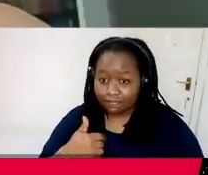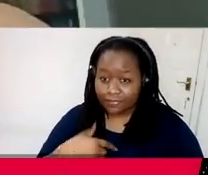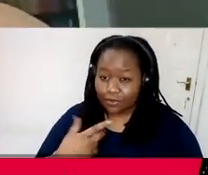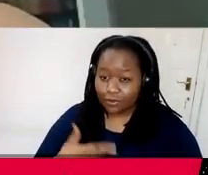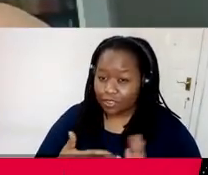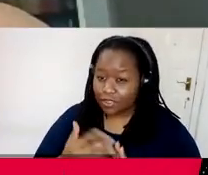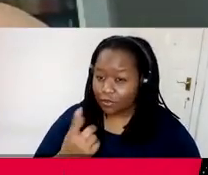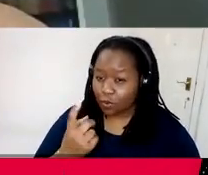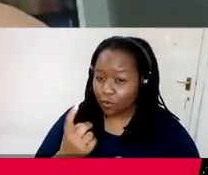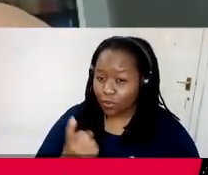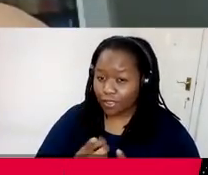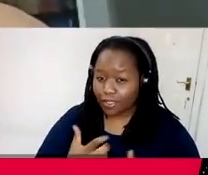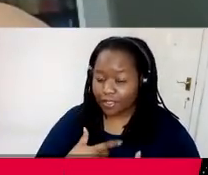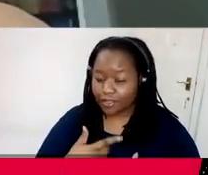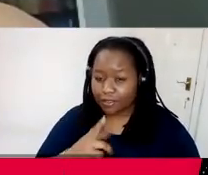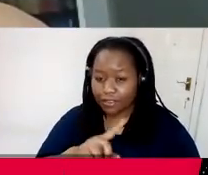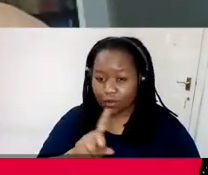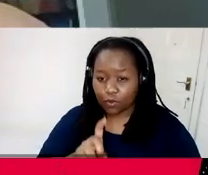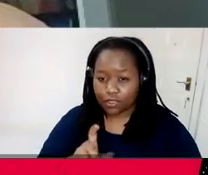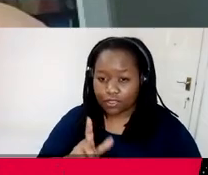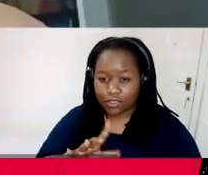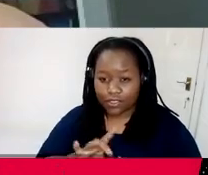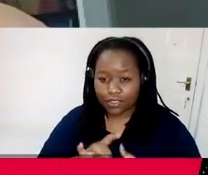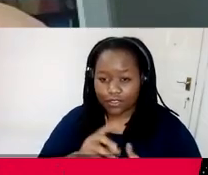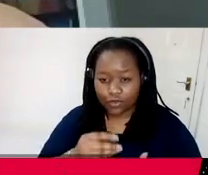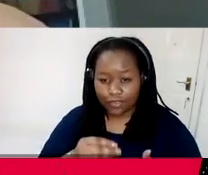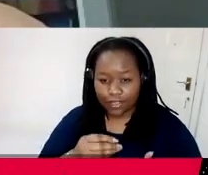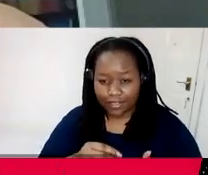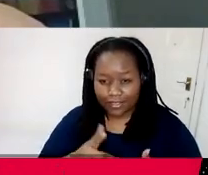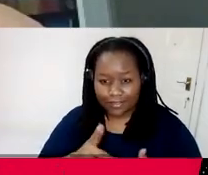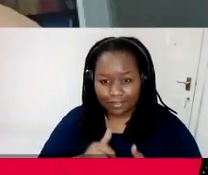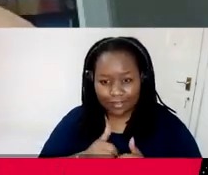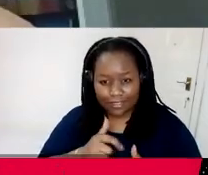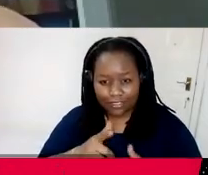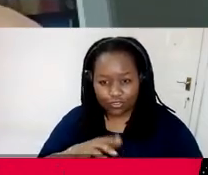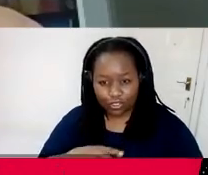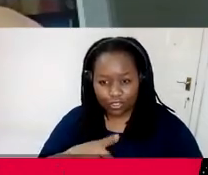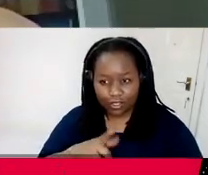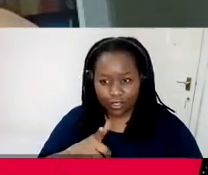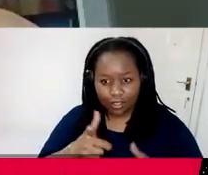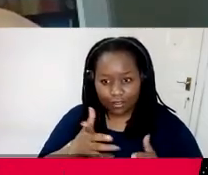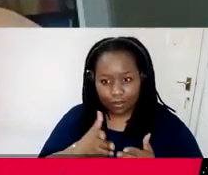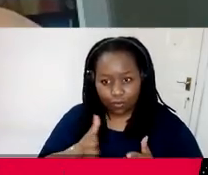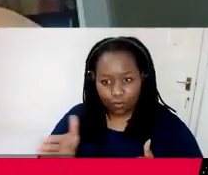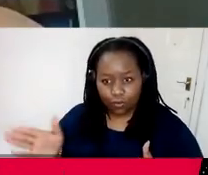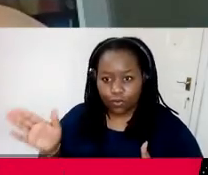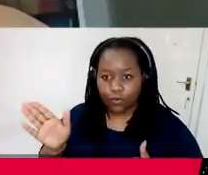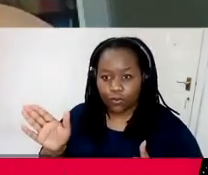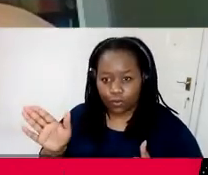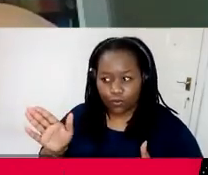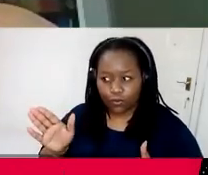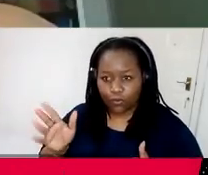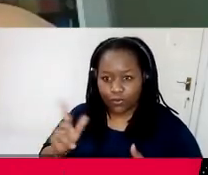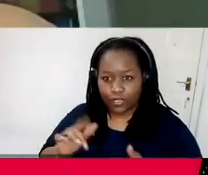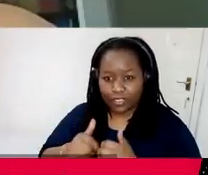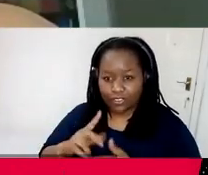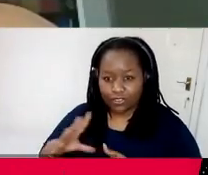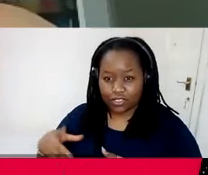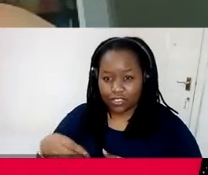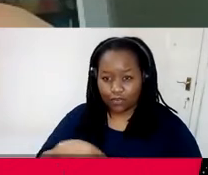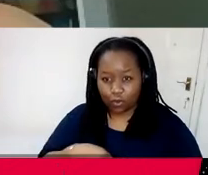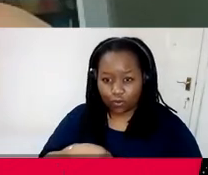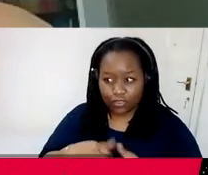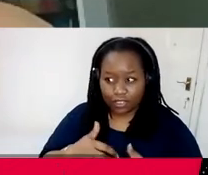other industries' involvement and influence in the arms trade. And I think one of the things that really strikes me is that